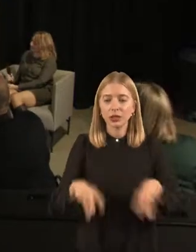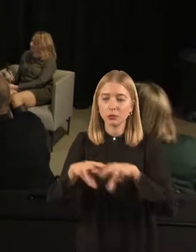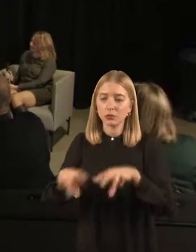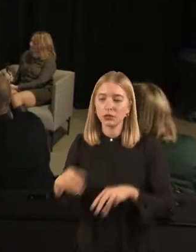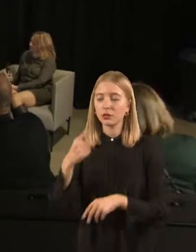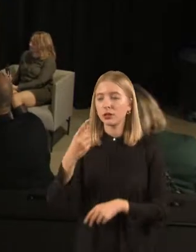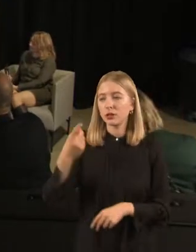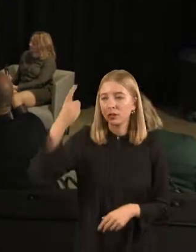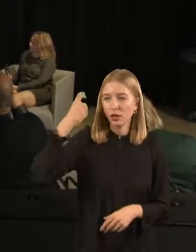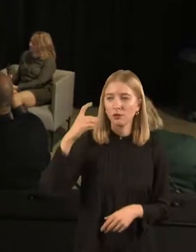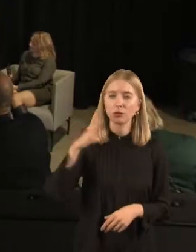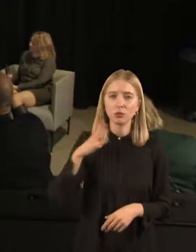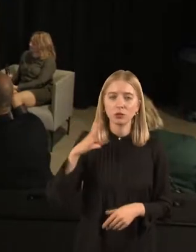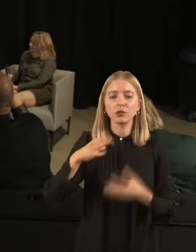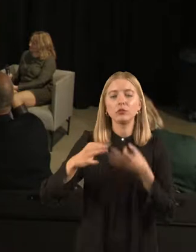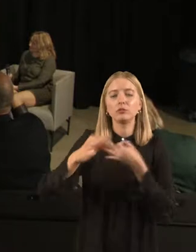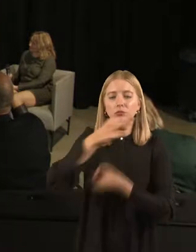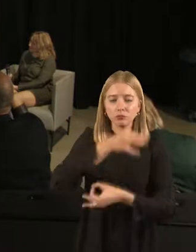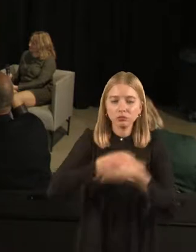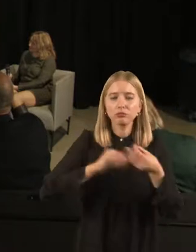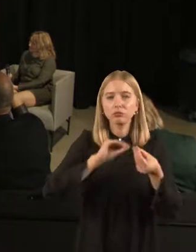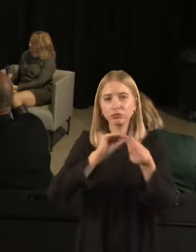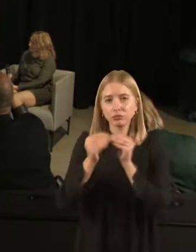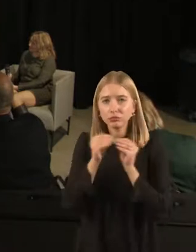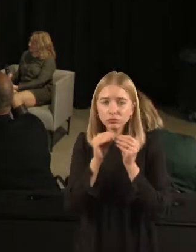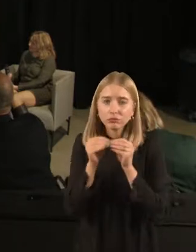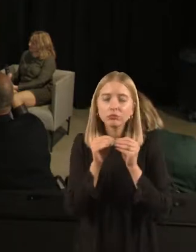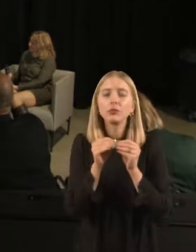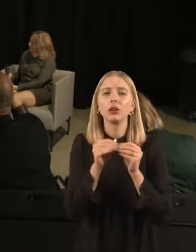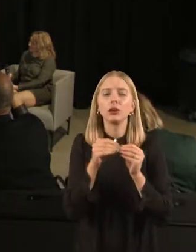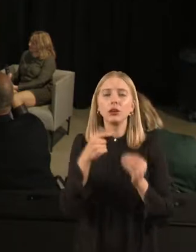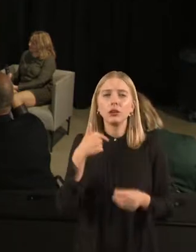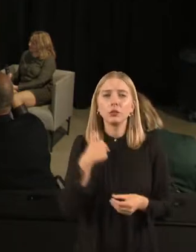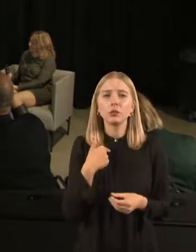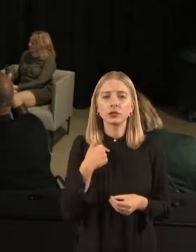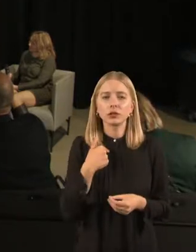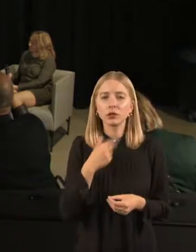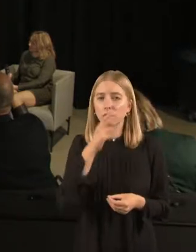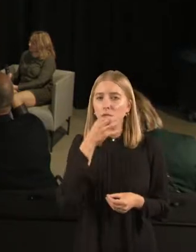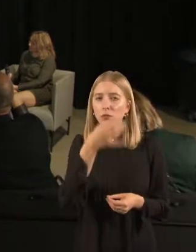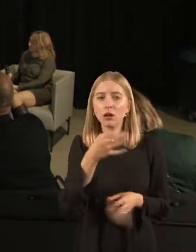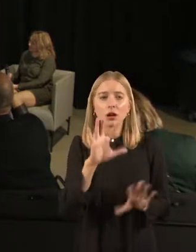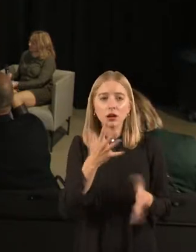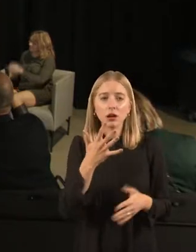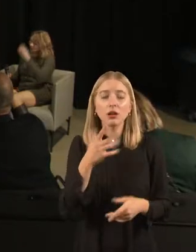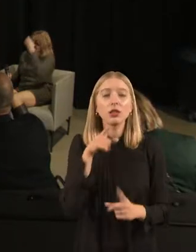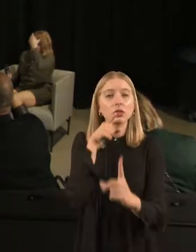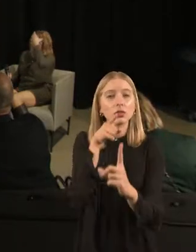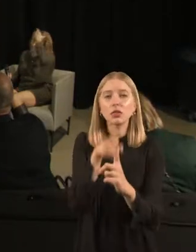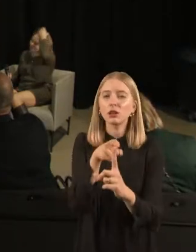means of transport. Well, there was an informal meeting of transport ministers